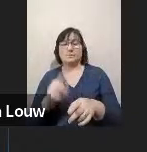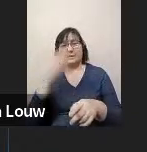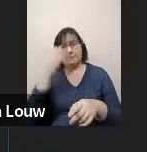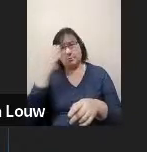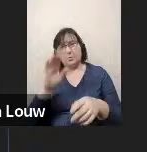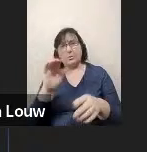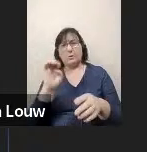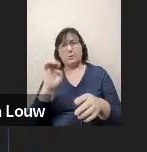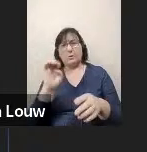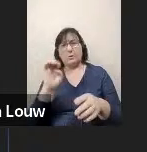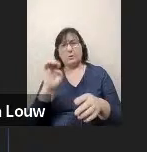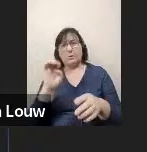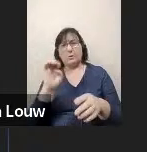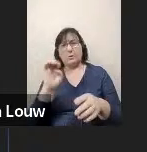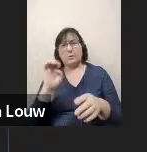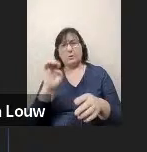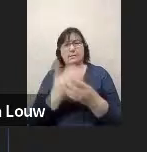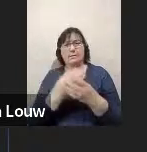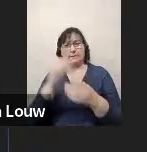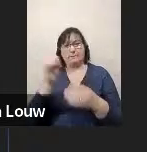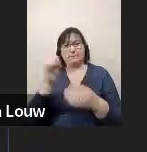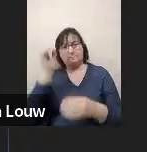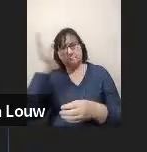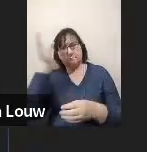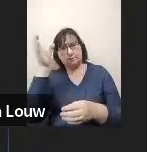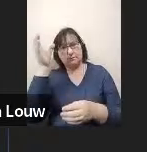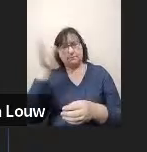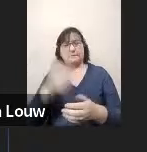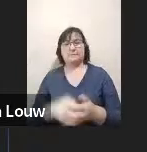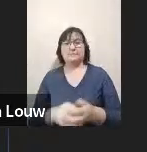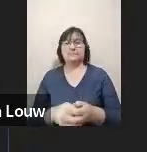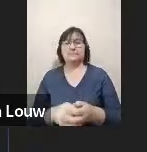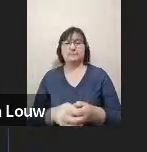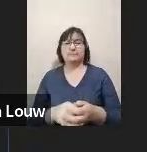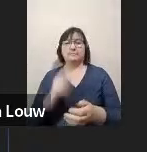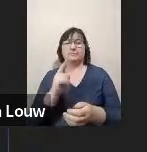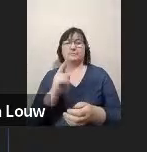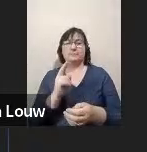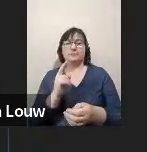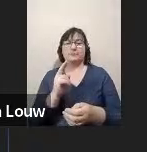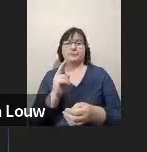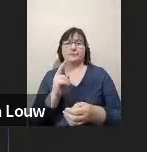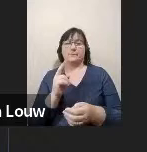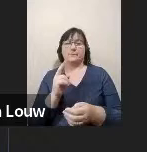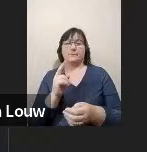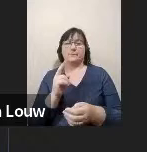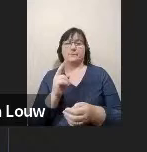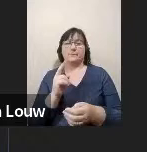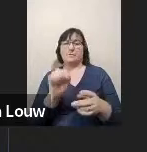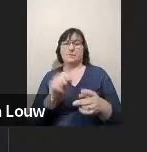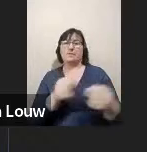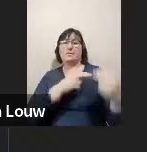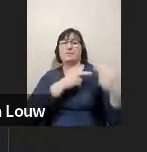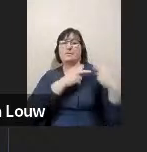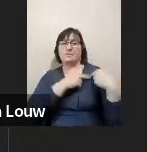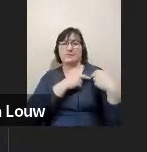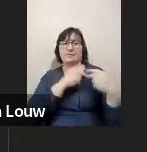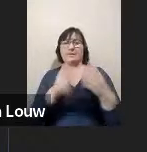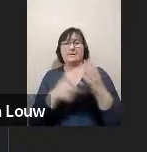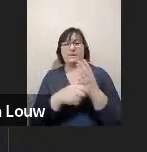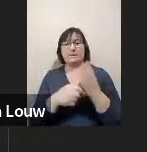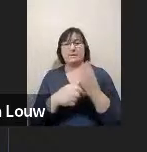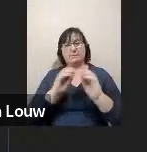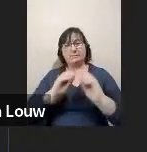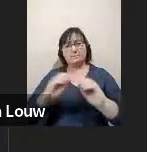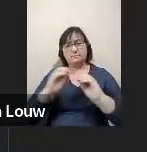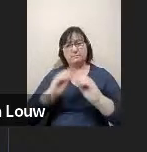2010, he joined the branch operations engagement, where he is responsible for tax education, outreach, and